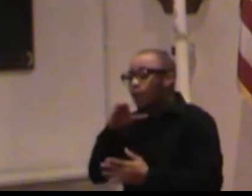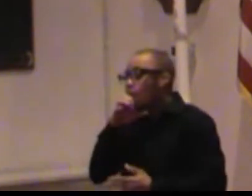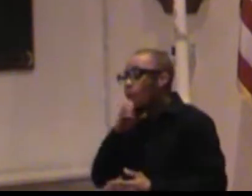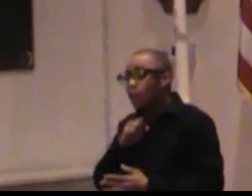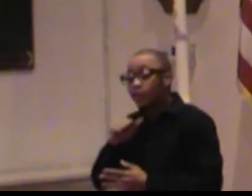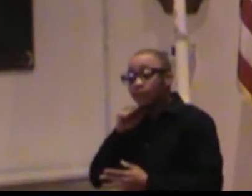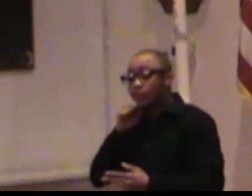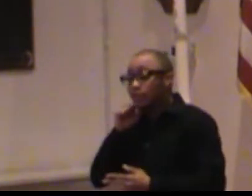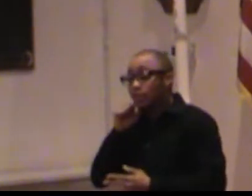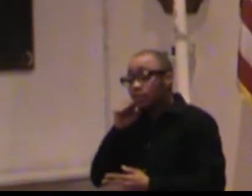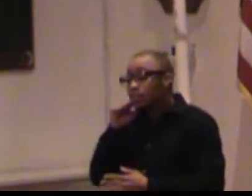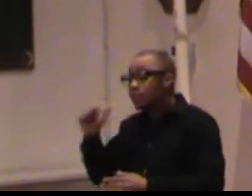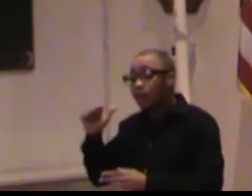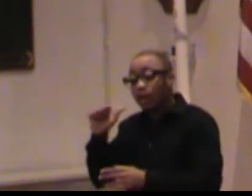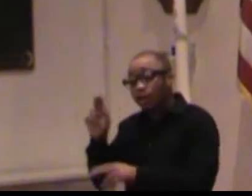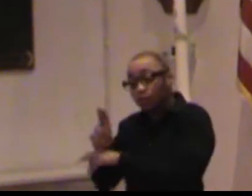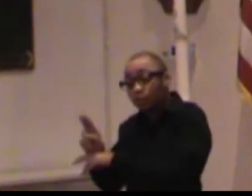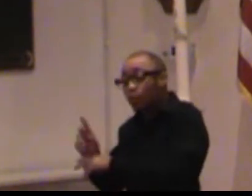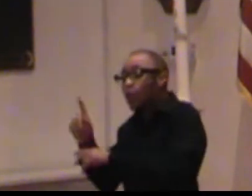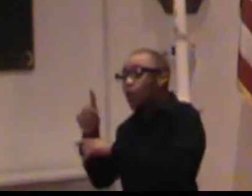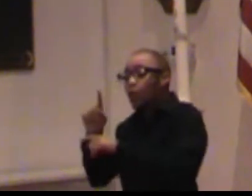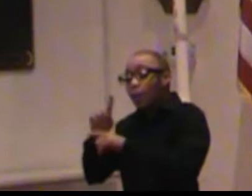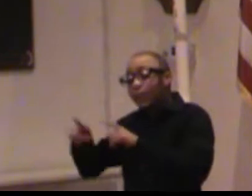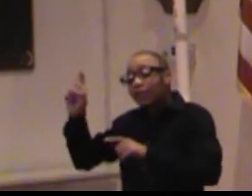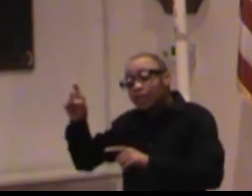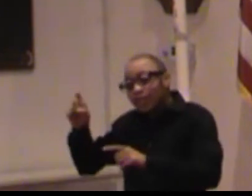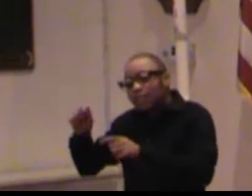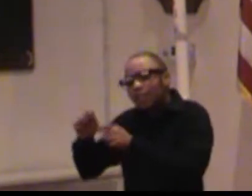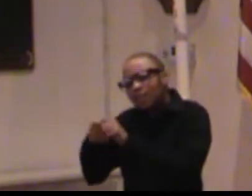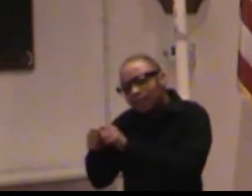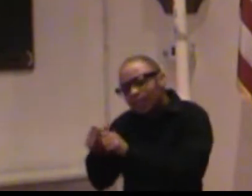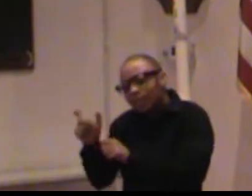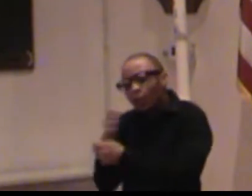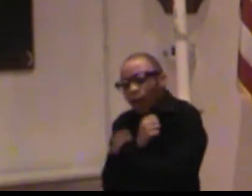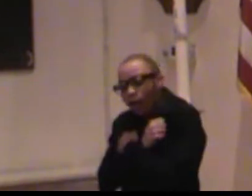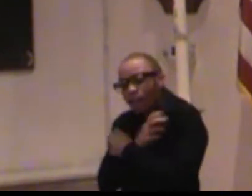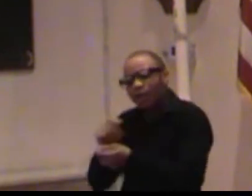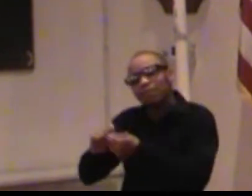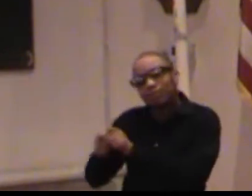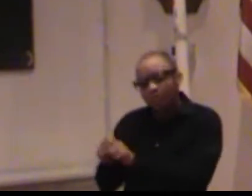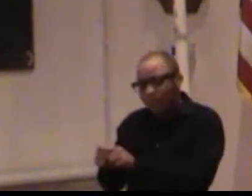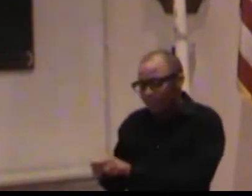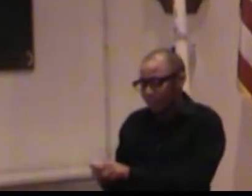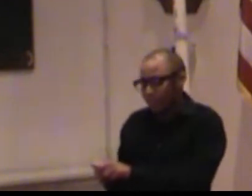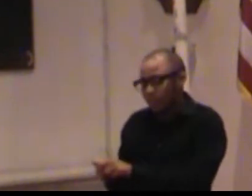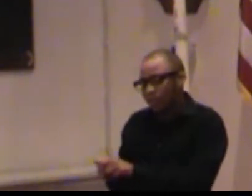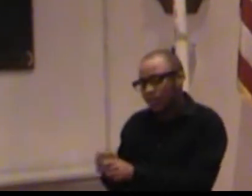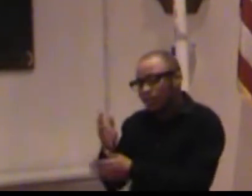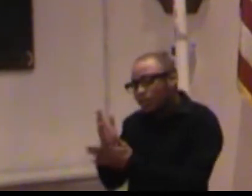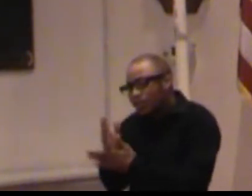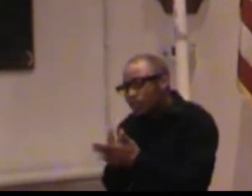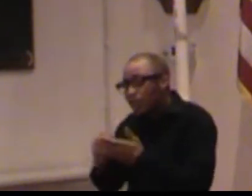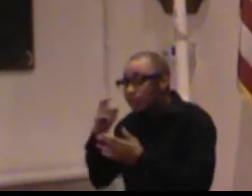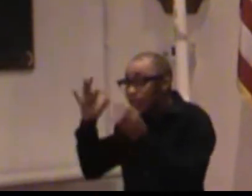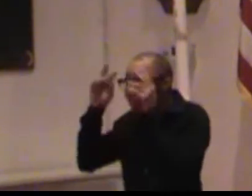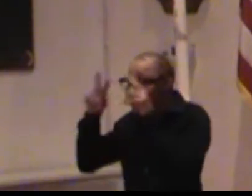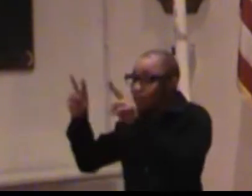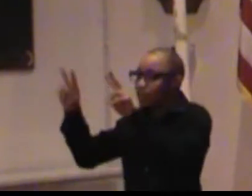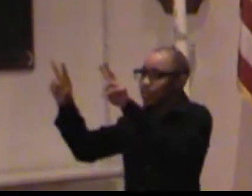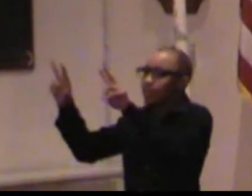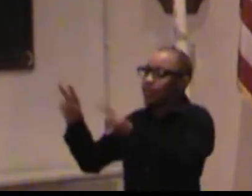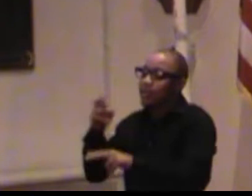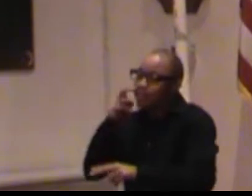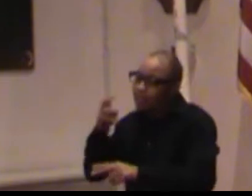is not unusable. It just needs a little love. It just needs some vision. It